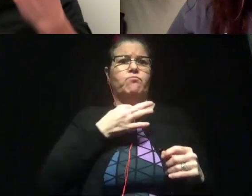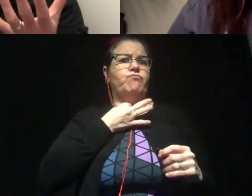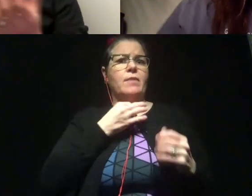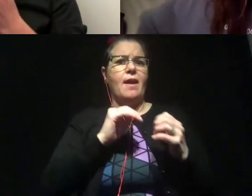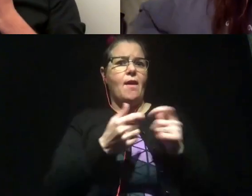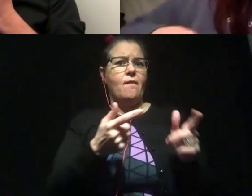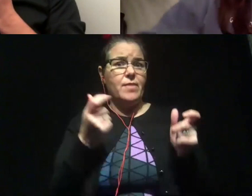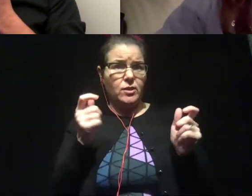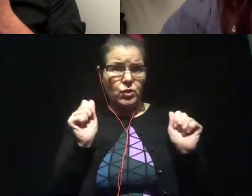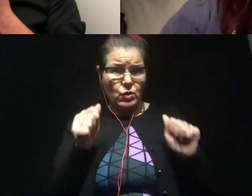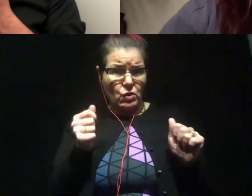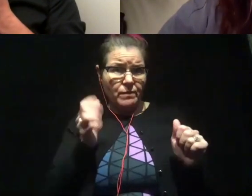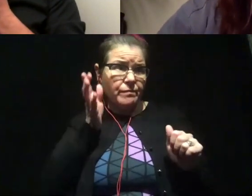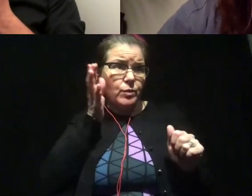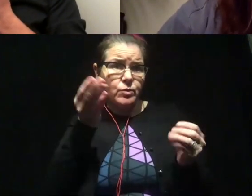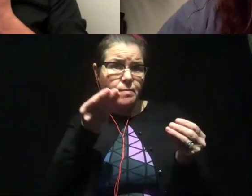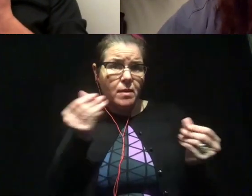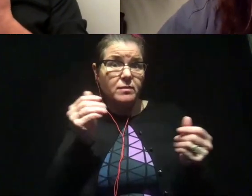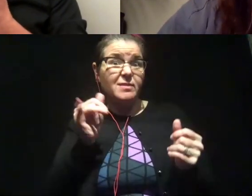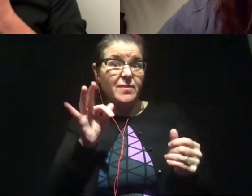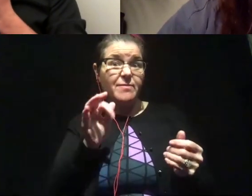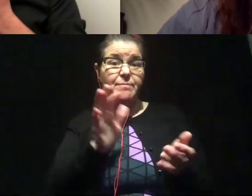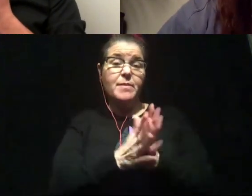how fast it could melt in the future if things get even warmer.